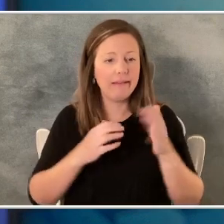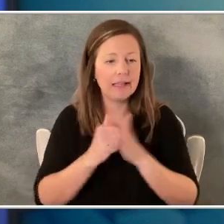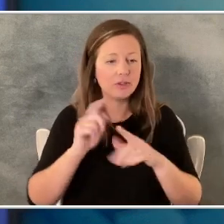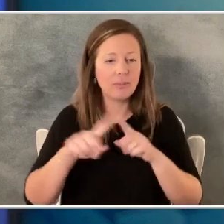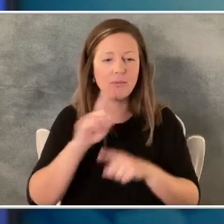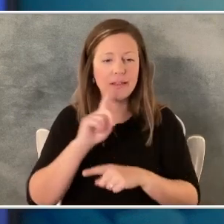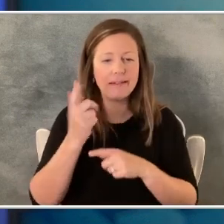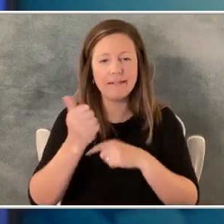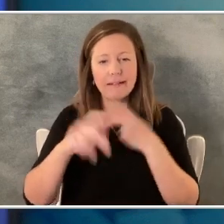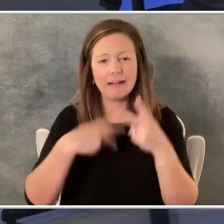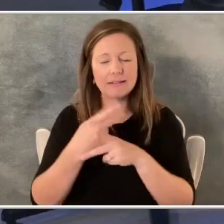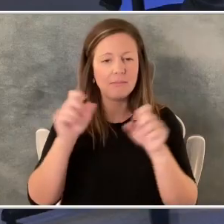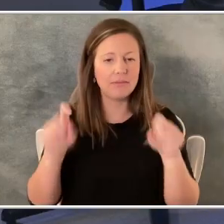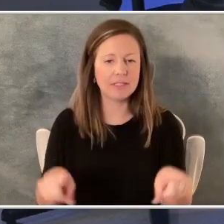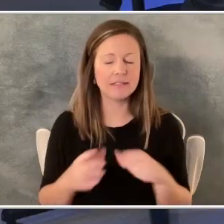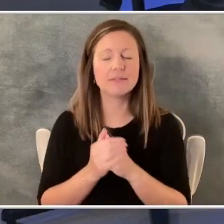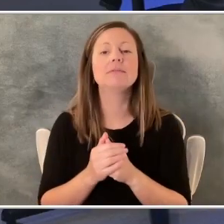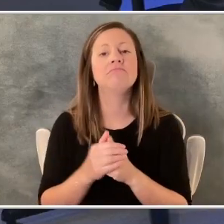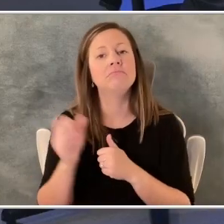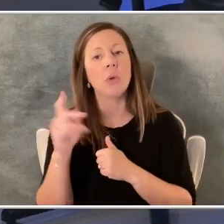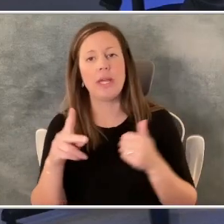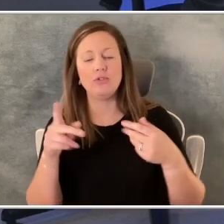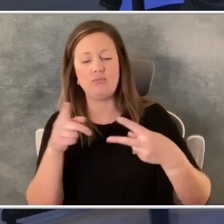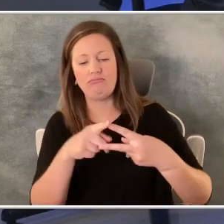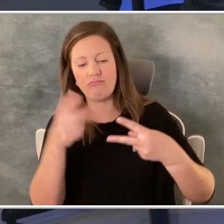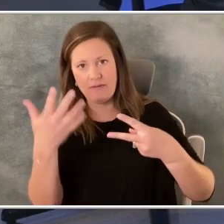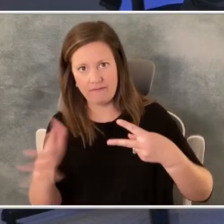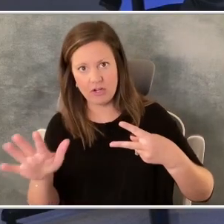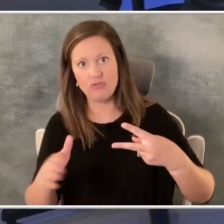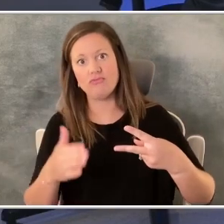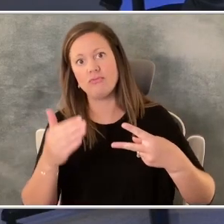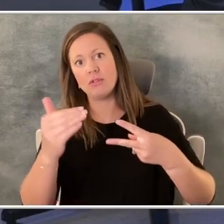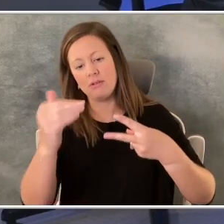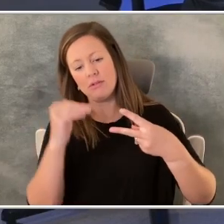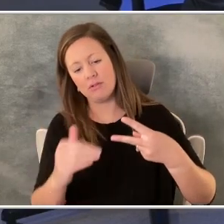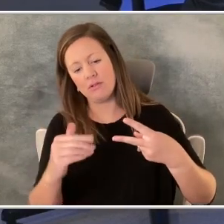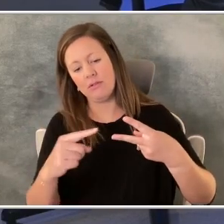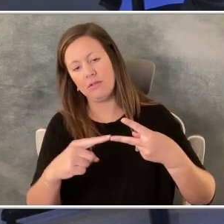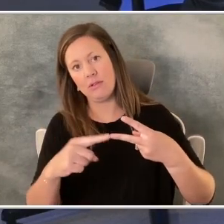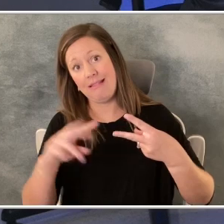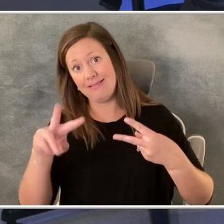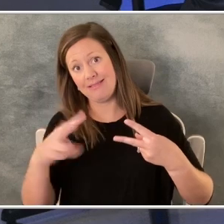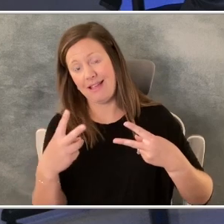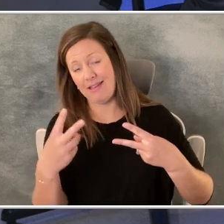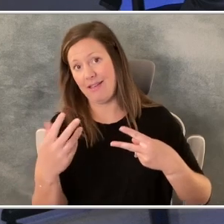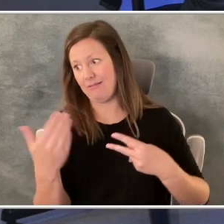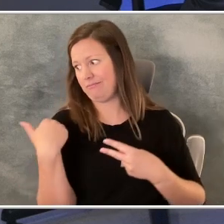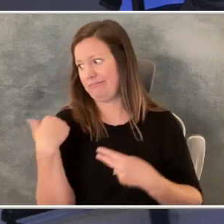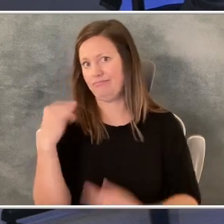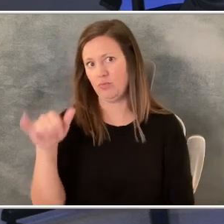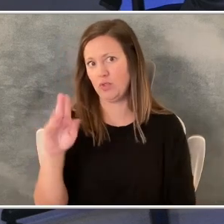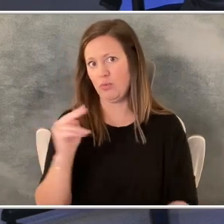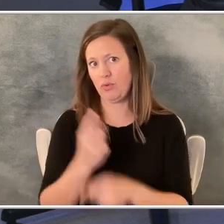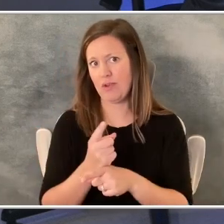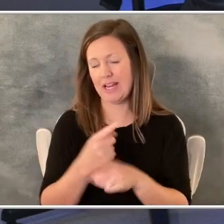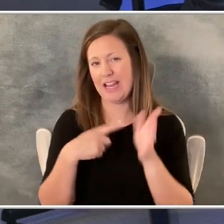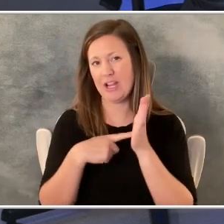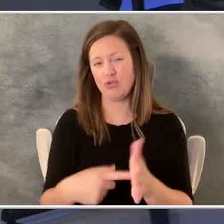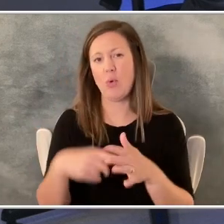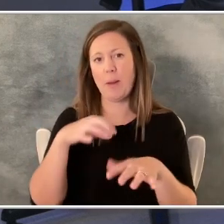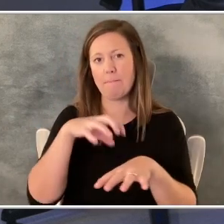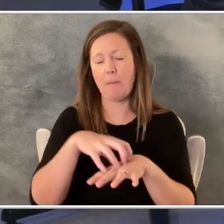second screening Yes. just this past January, is that Yes, correct? correct. And it revealed a nodule on your left